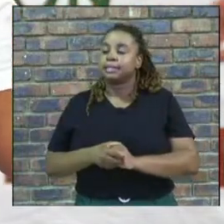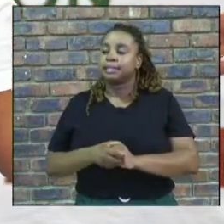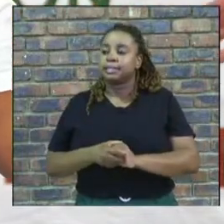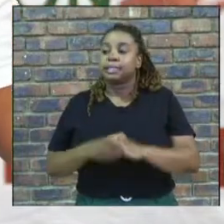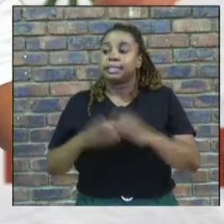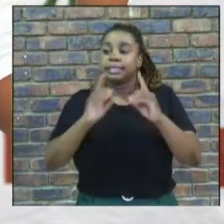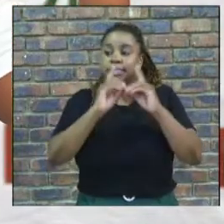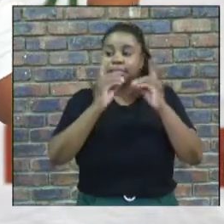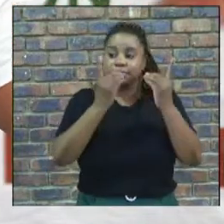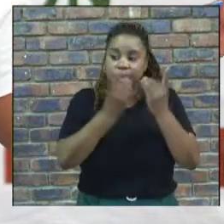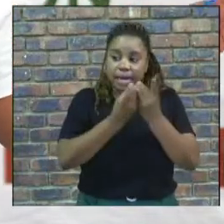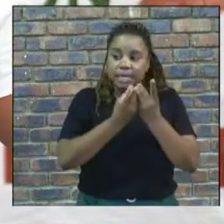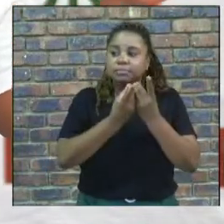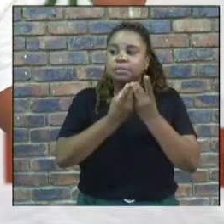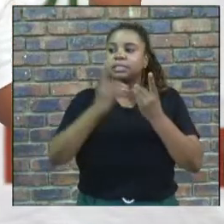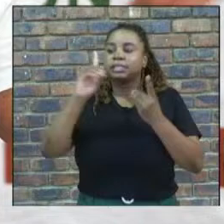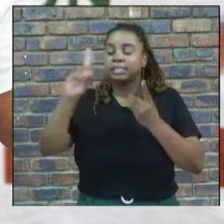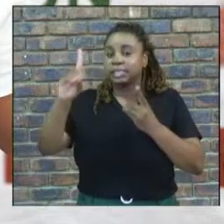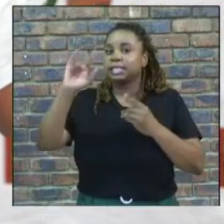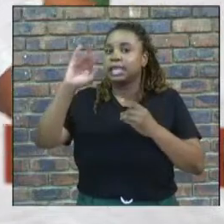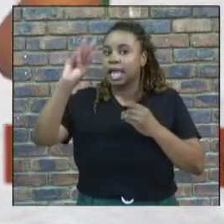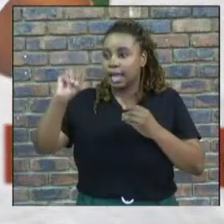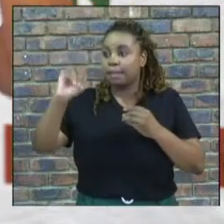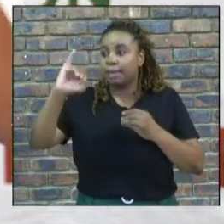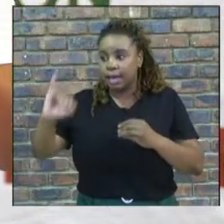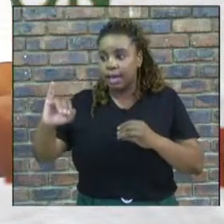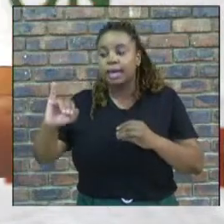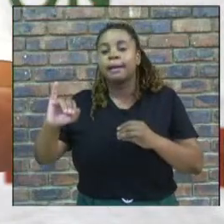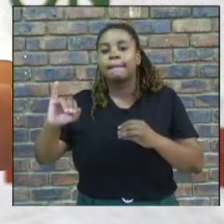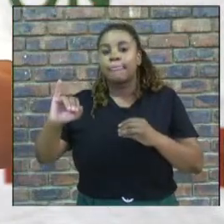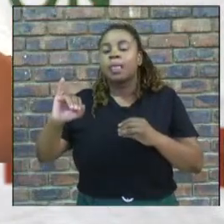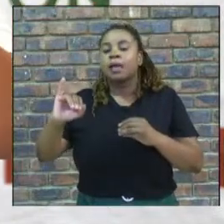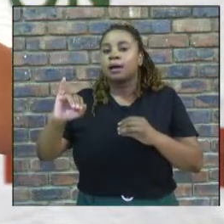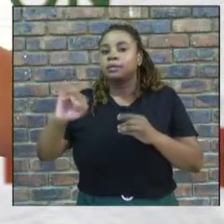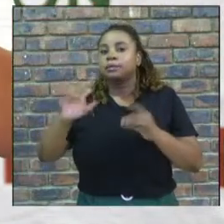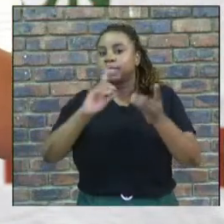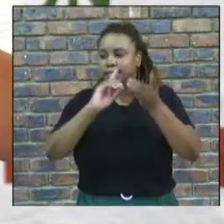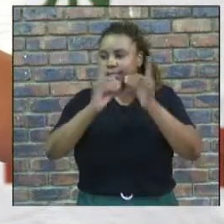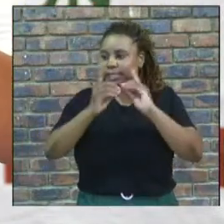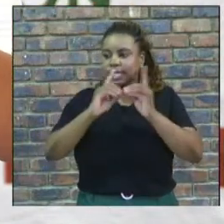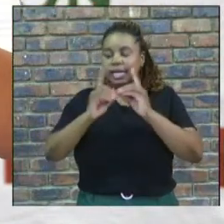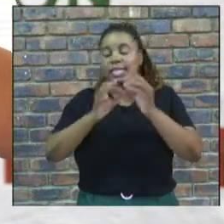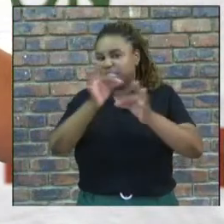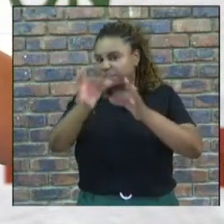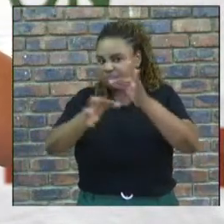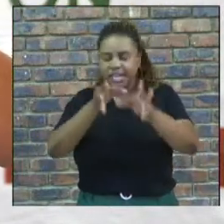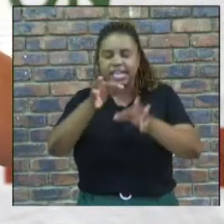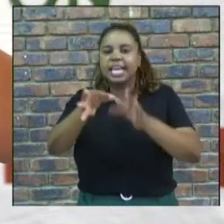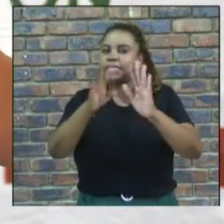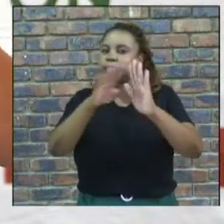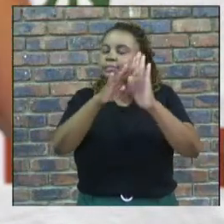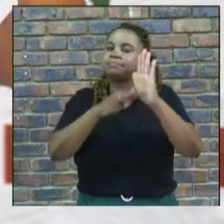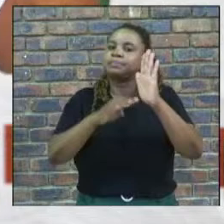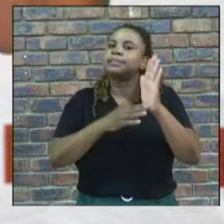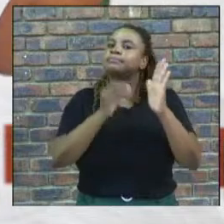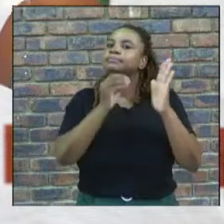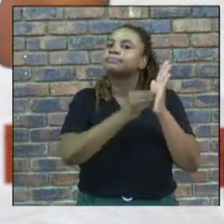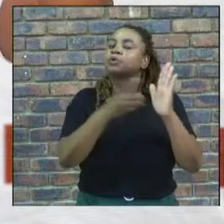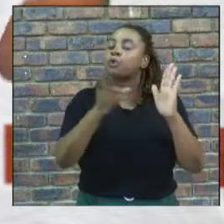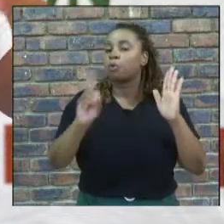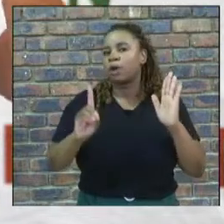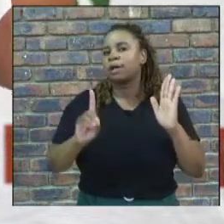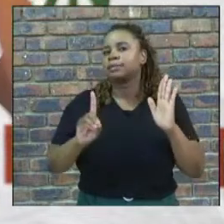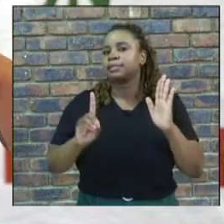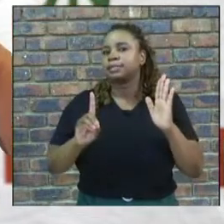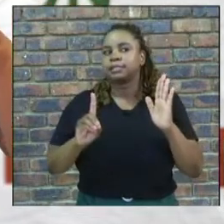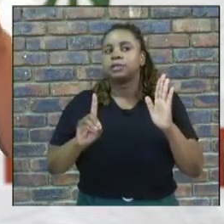ya DMR kame mamukale bari buditso what is in the bill. Gauteng e support, but there are these